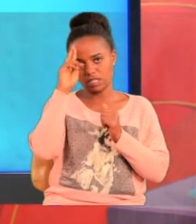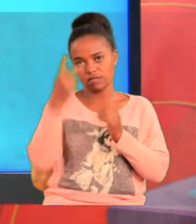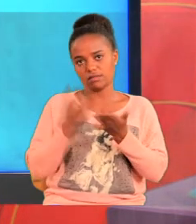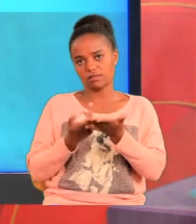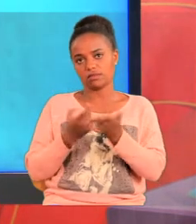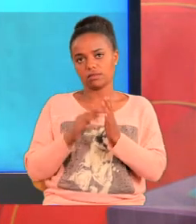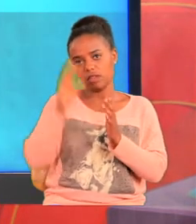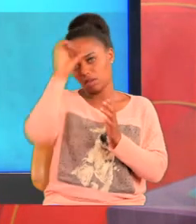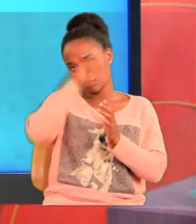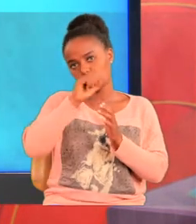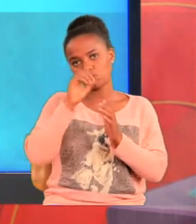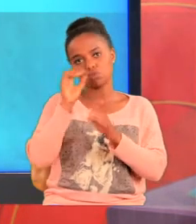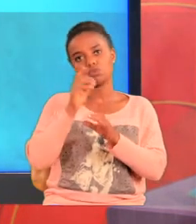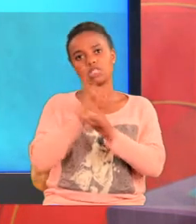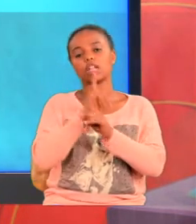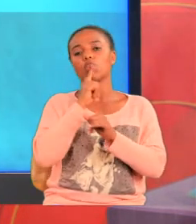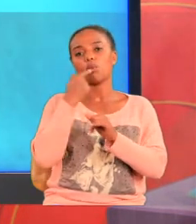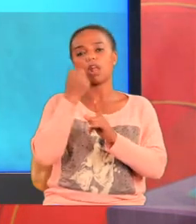So